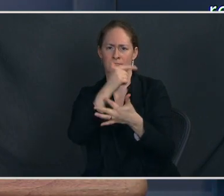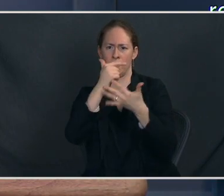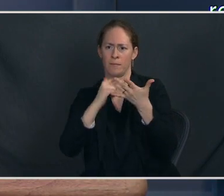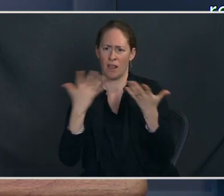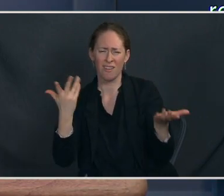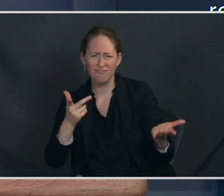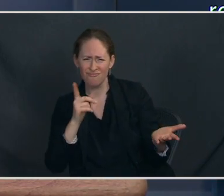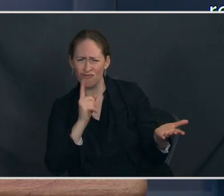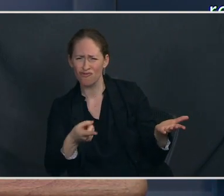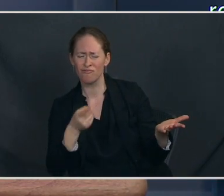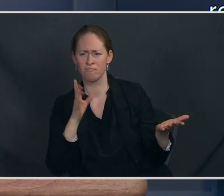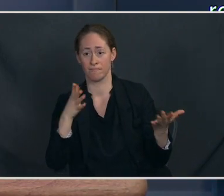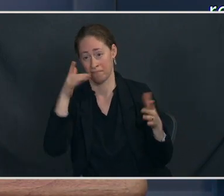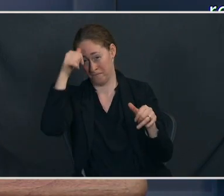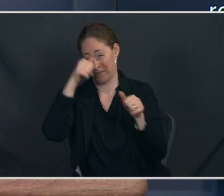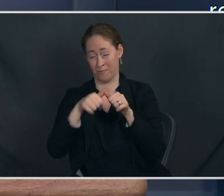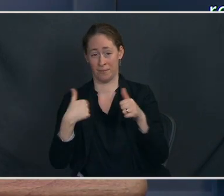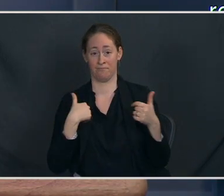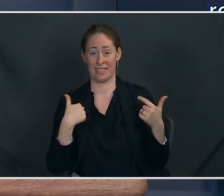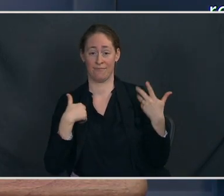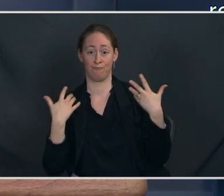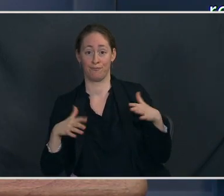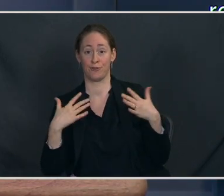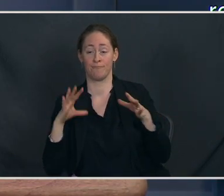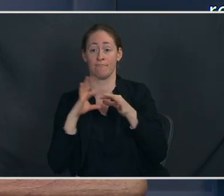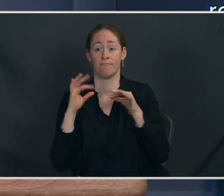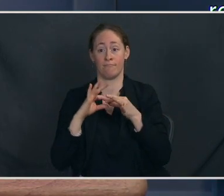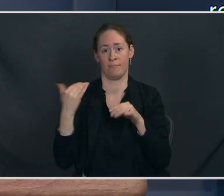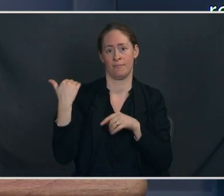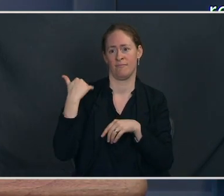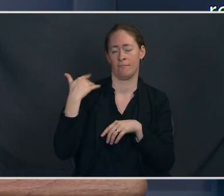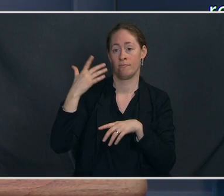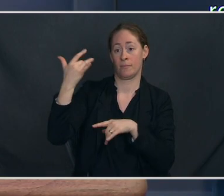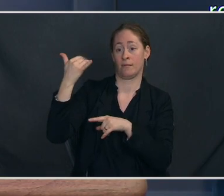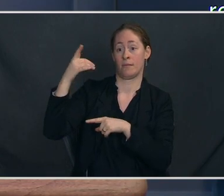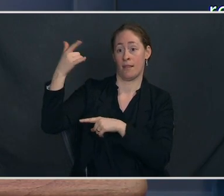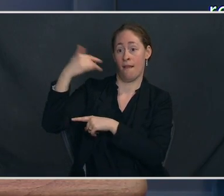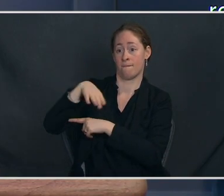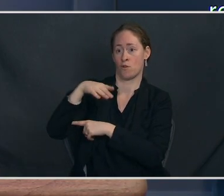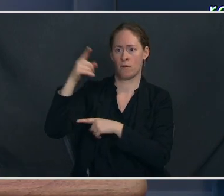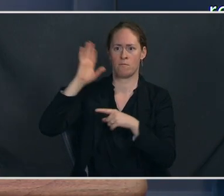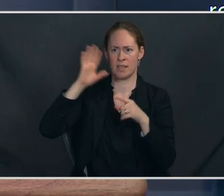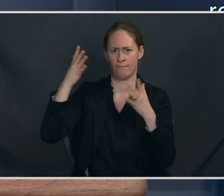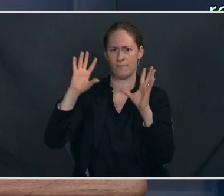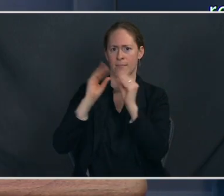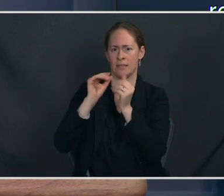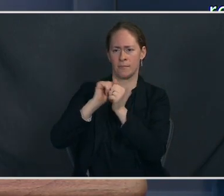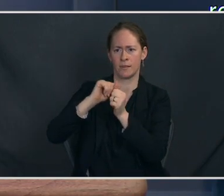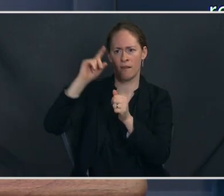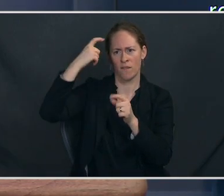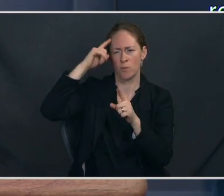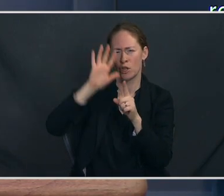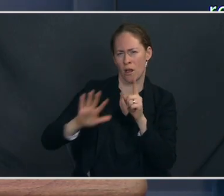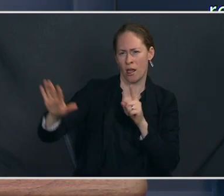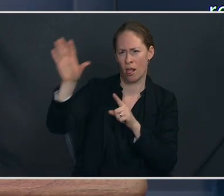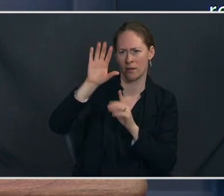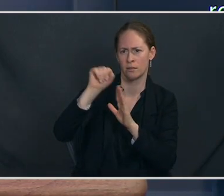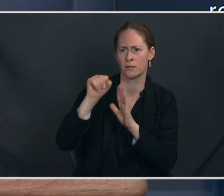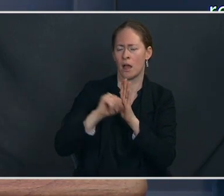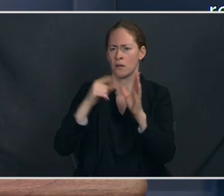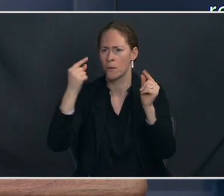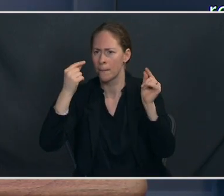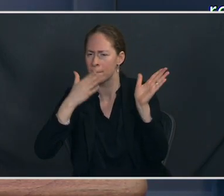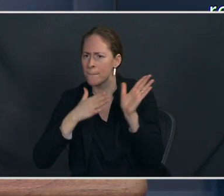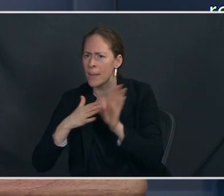I mentioned, there was a call with governors this afternoon to provide an update on vaccine supply and steps we're taking from the